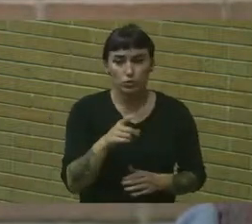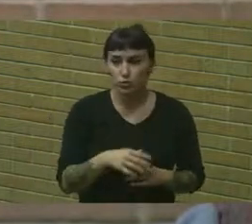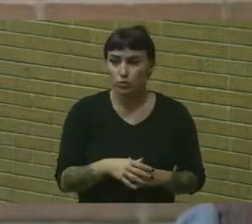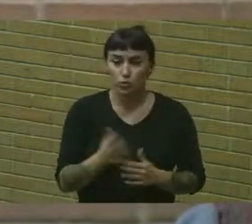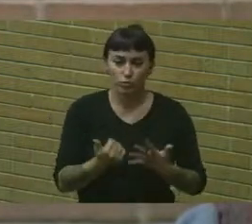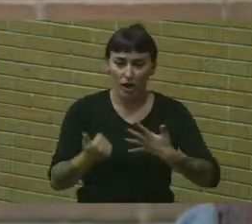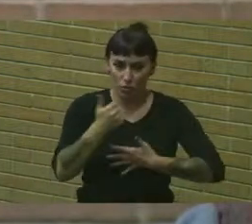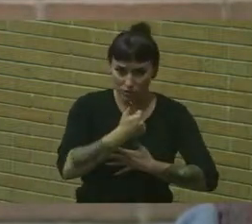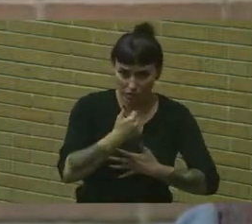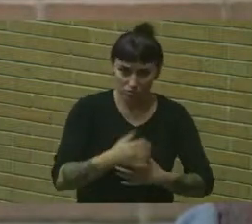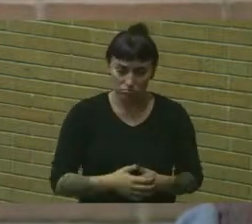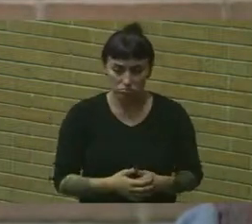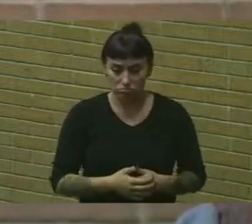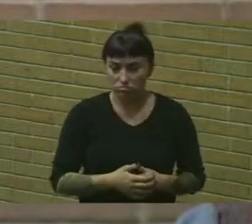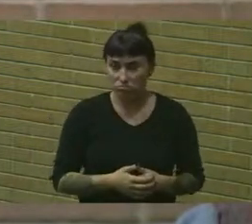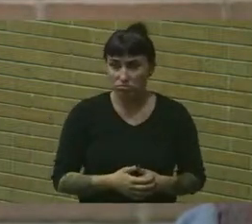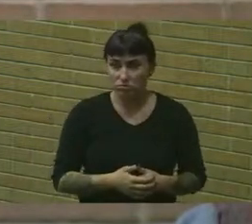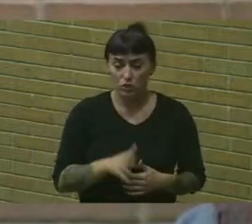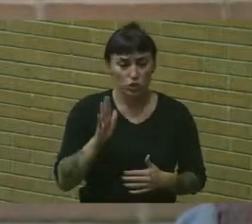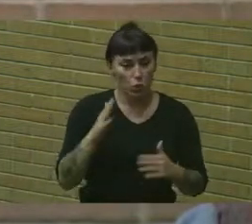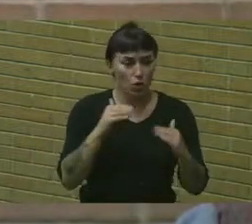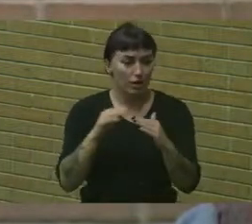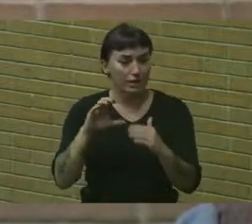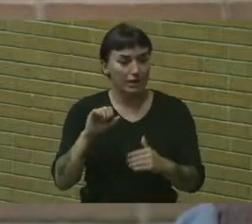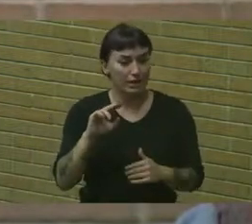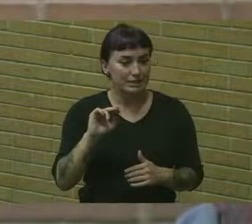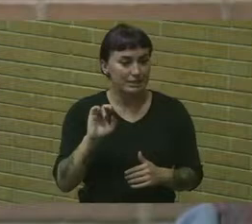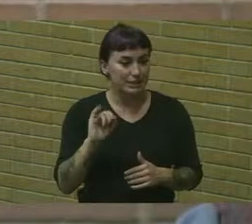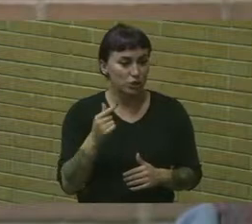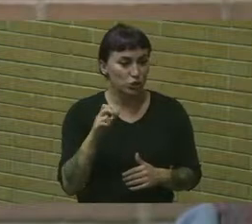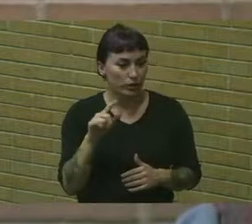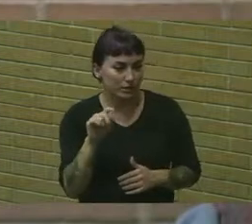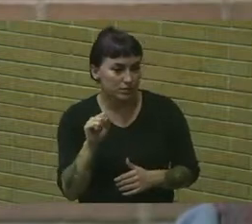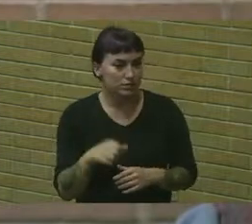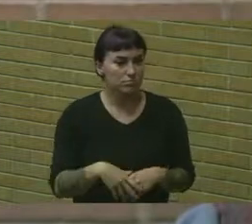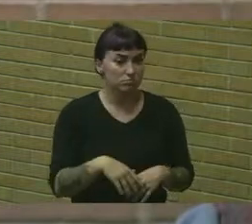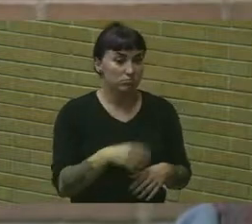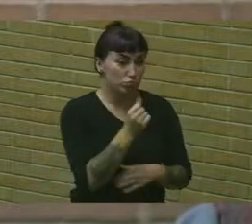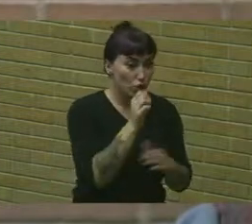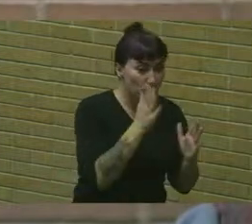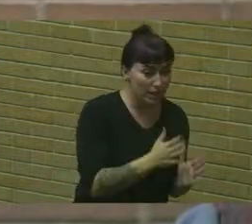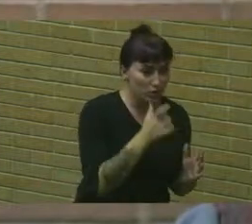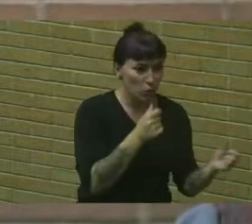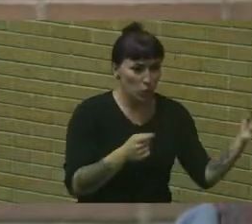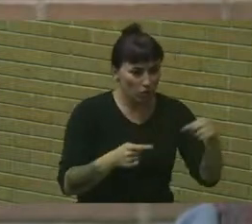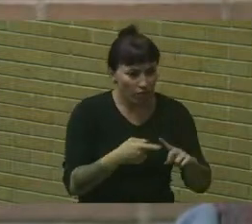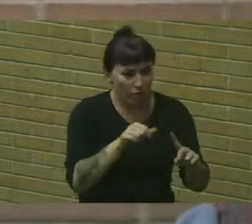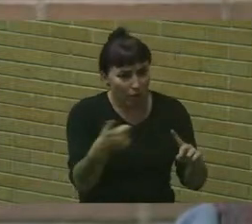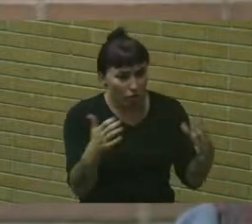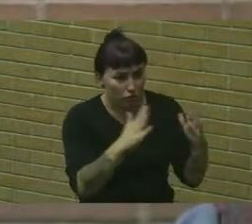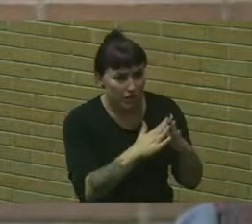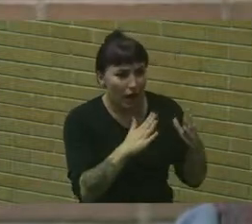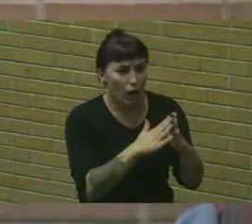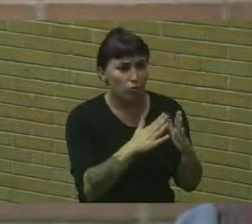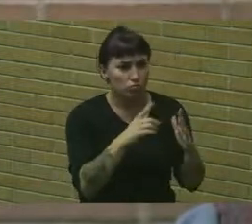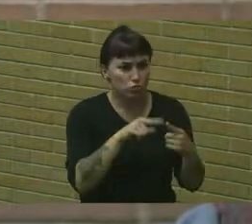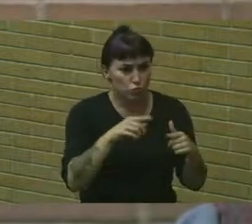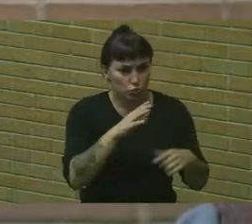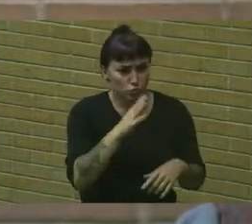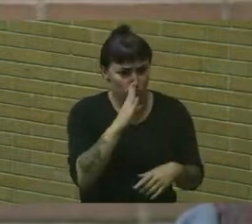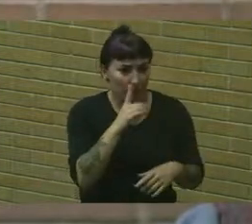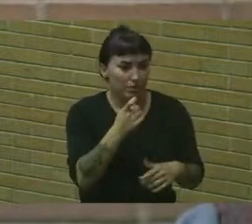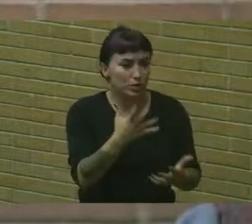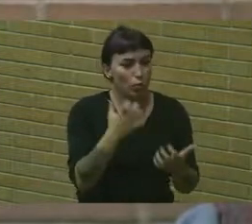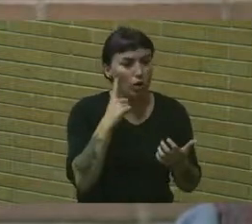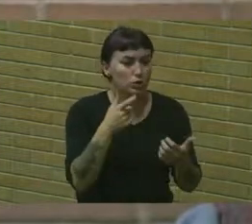prioritize? Your constituents or protesters coming in from other towns to Brighton because they